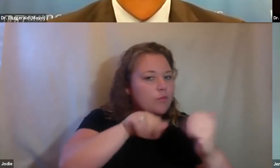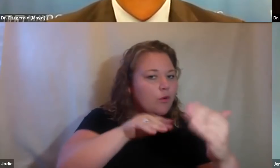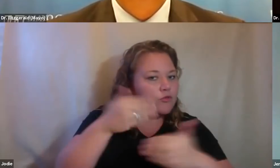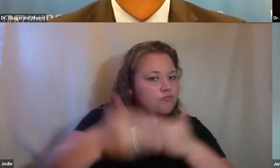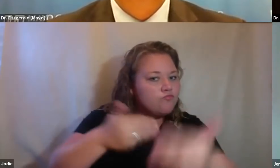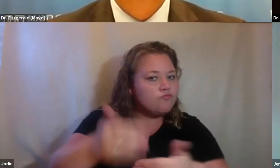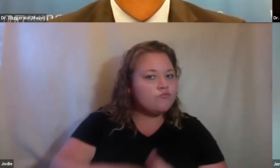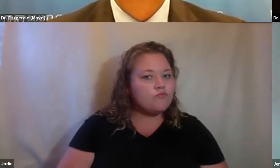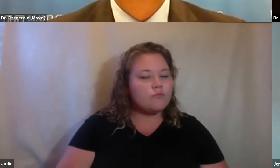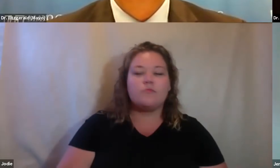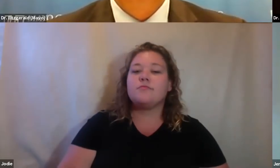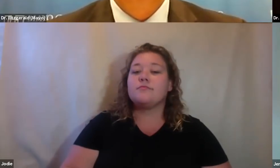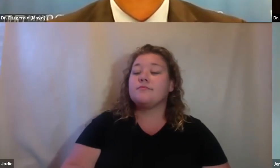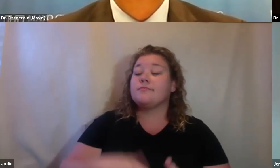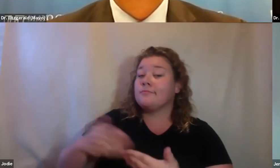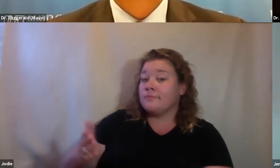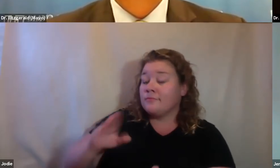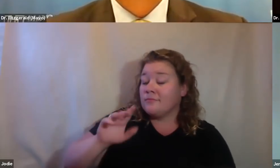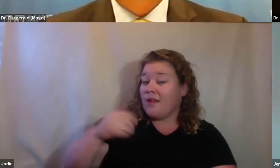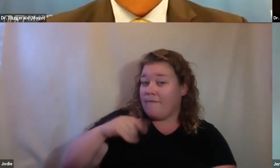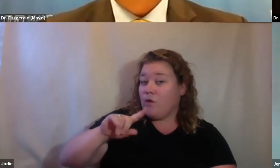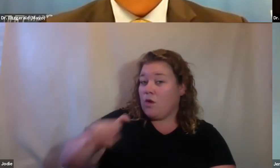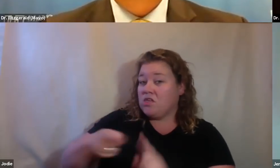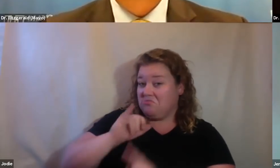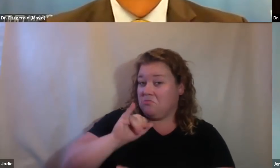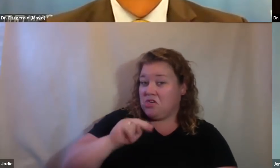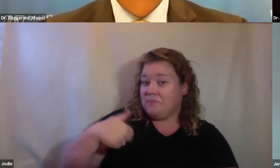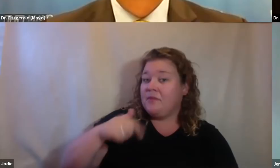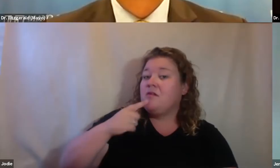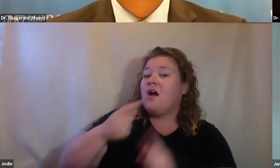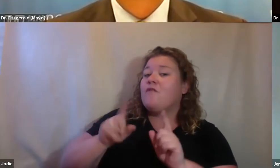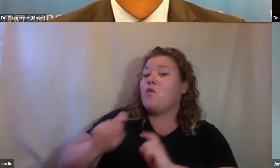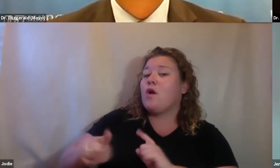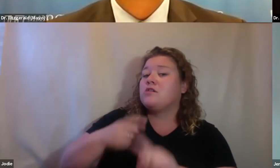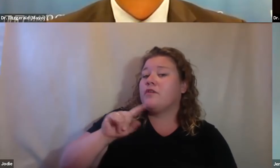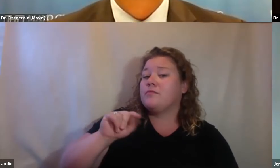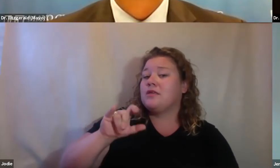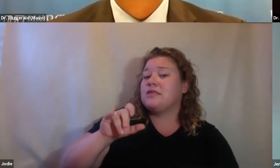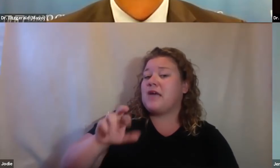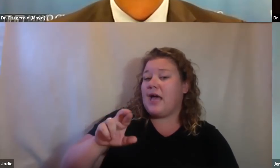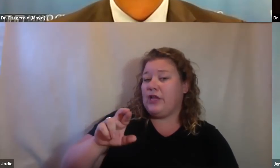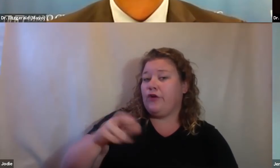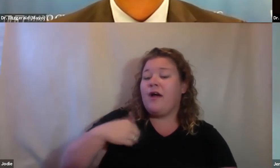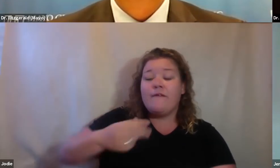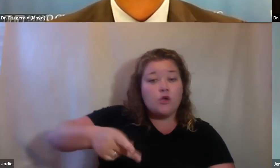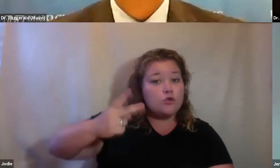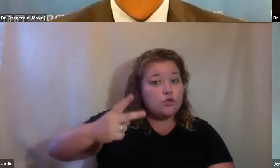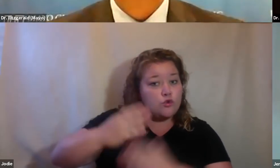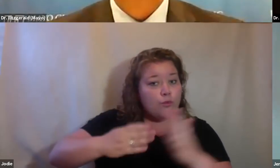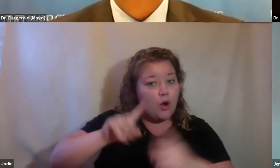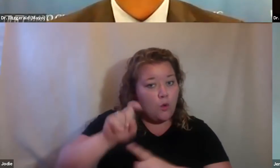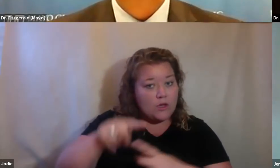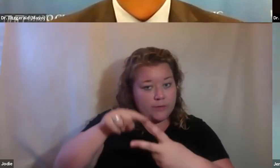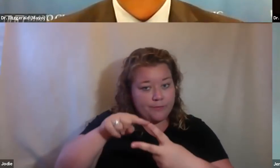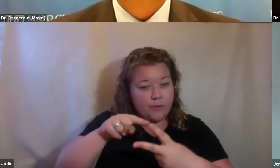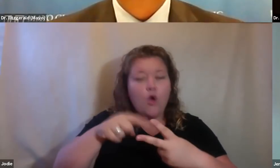We have a question from Tyler at WKBT. It's a two-part question for the group. What makes this COVID-19 risk